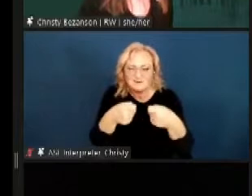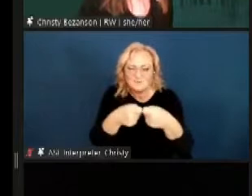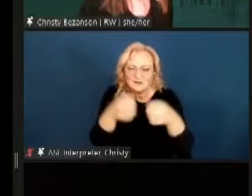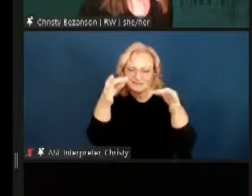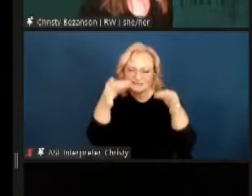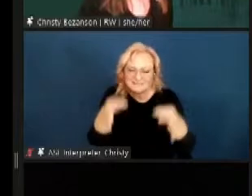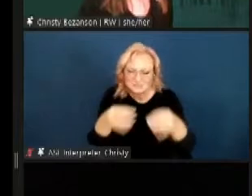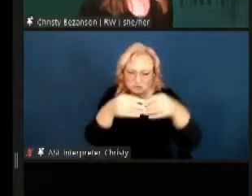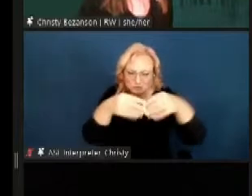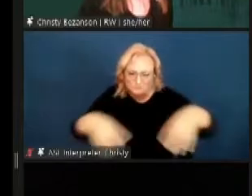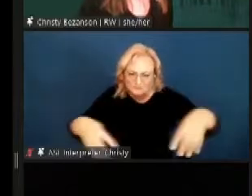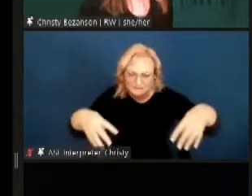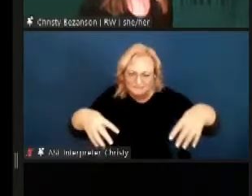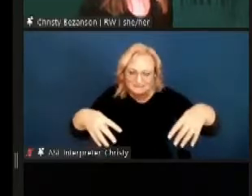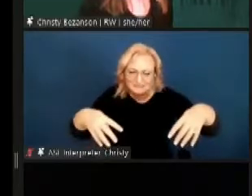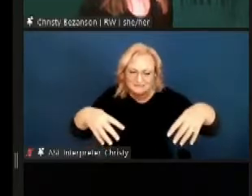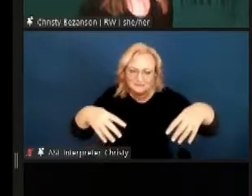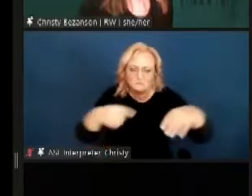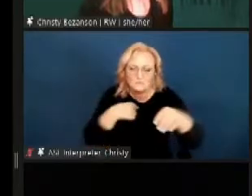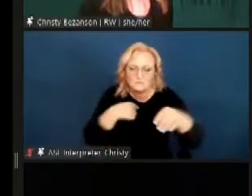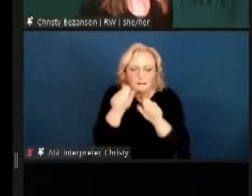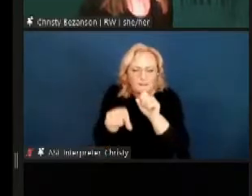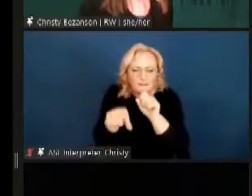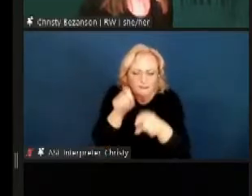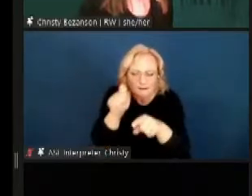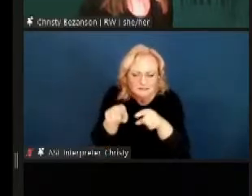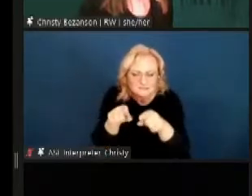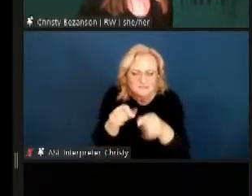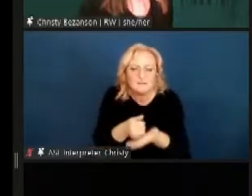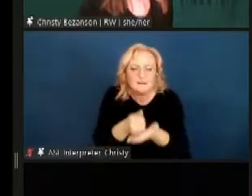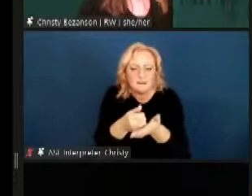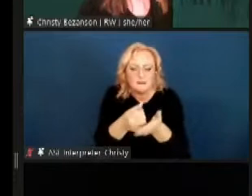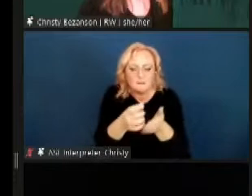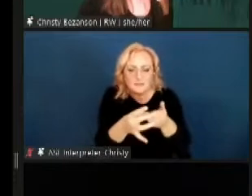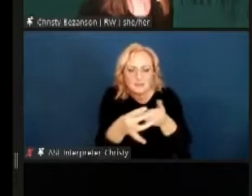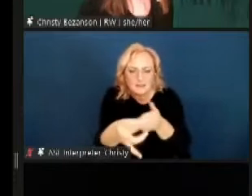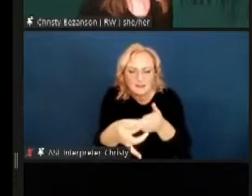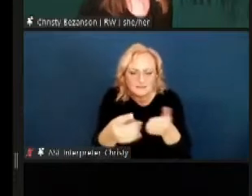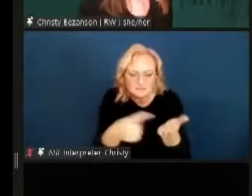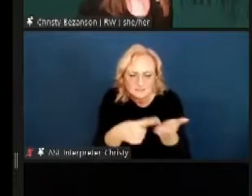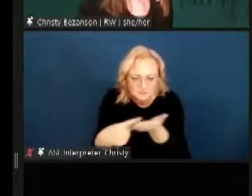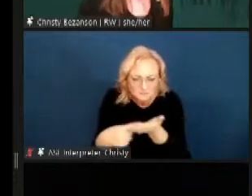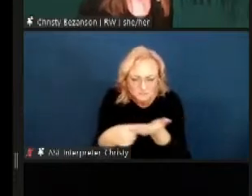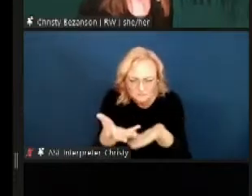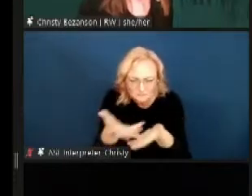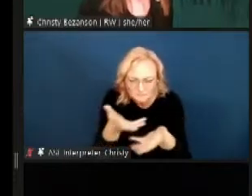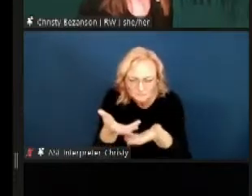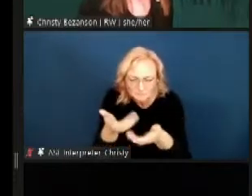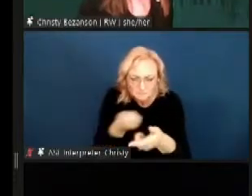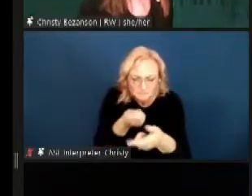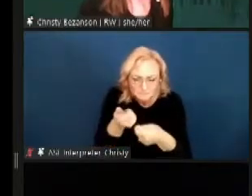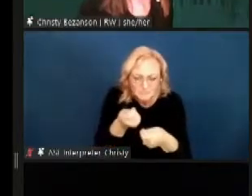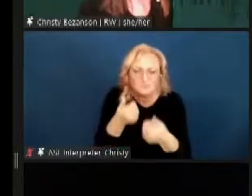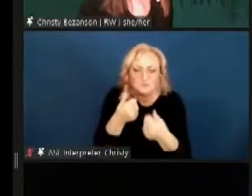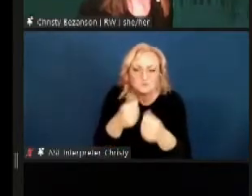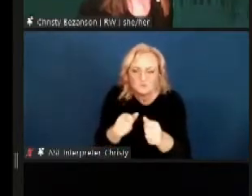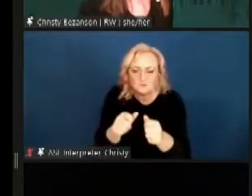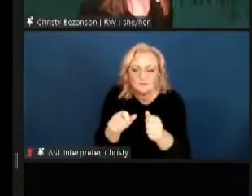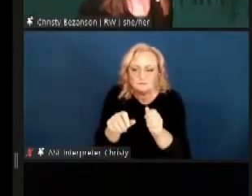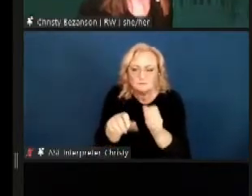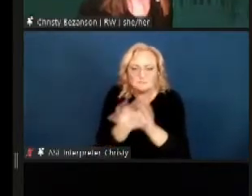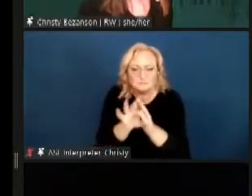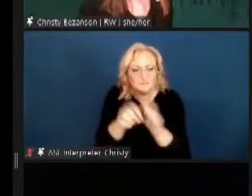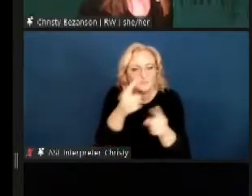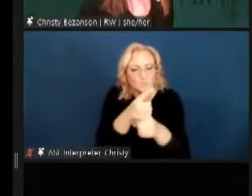we can ask some questions that will help guide those conversations to maybe get that person connected to